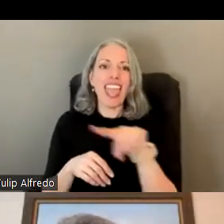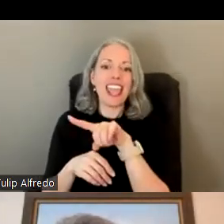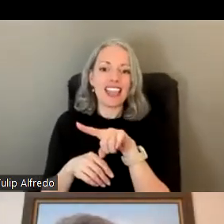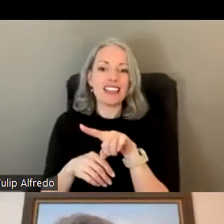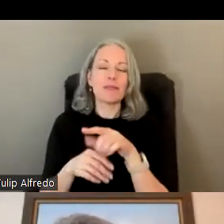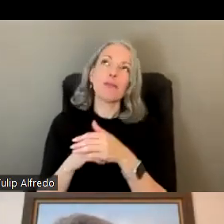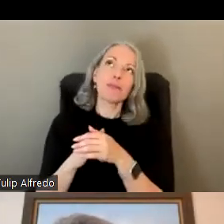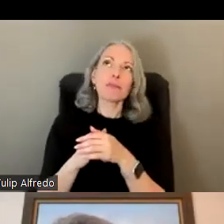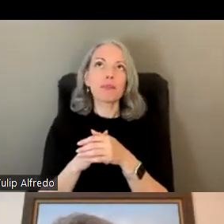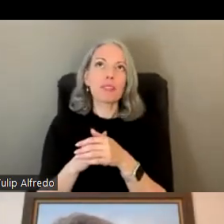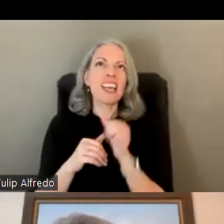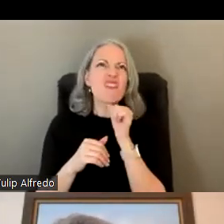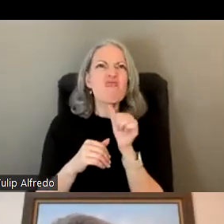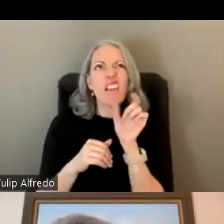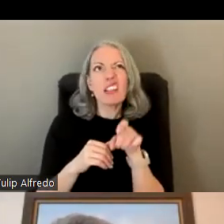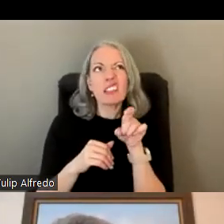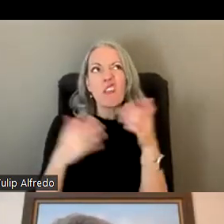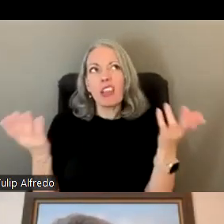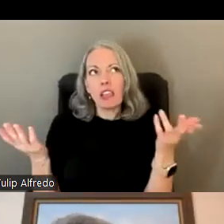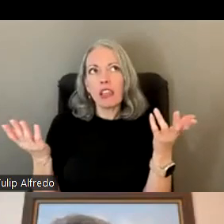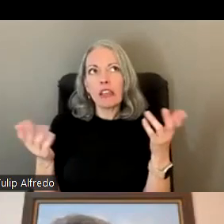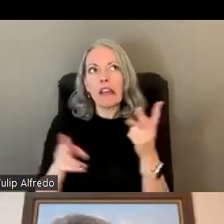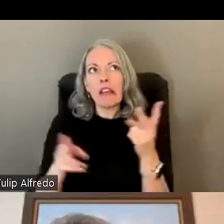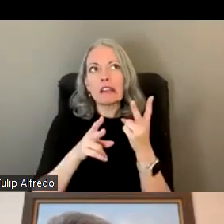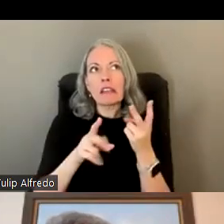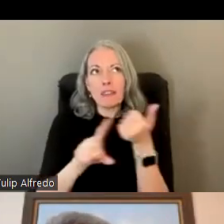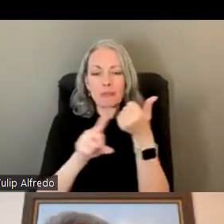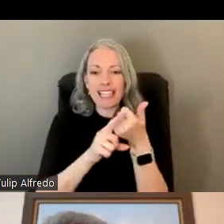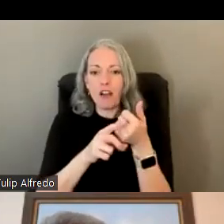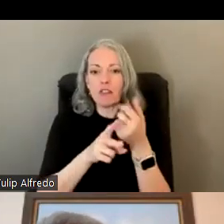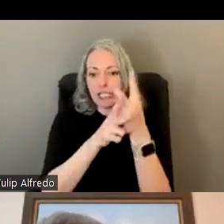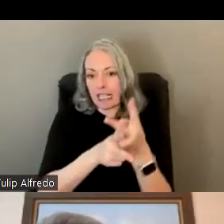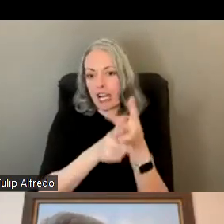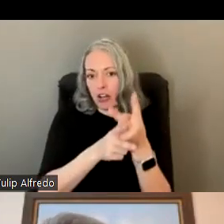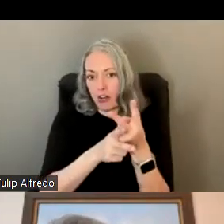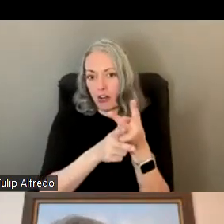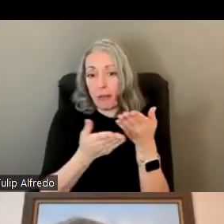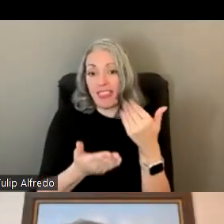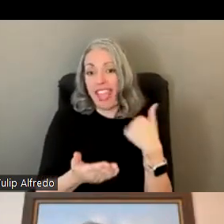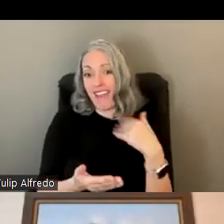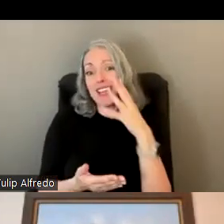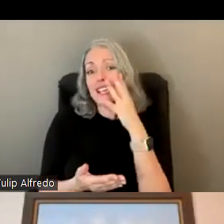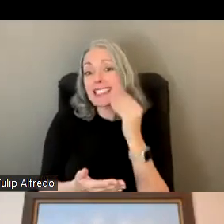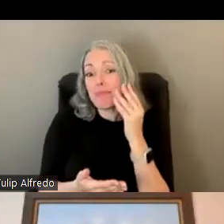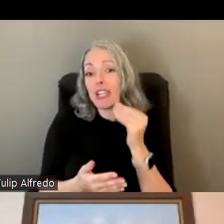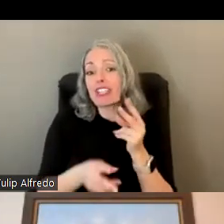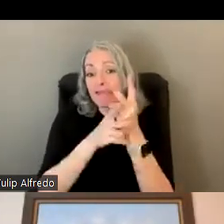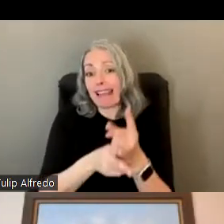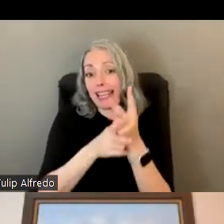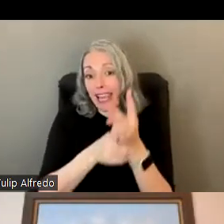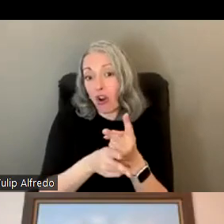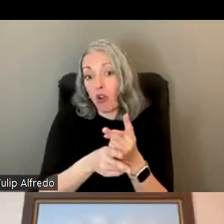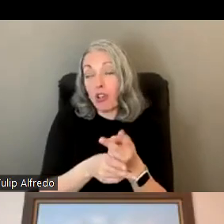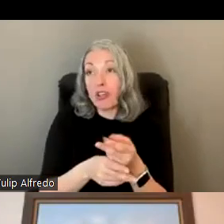but they're not necessarily caregivers themselves or people who have had experience caregiving. So they don't